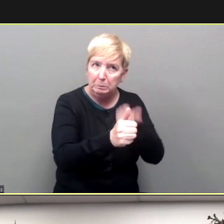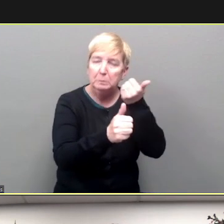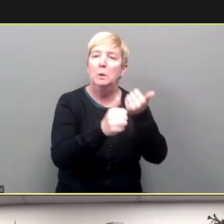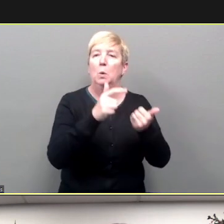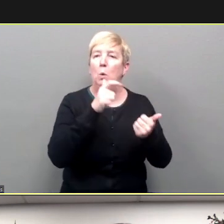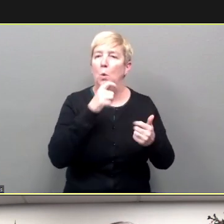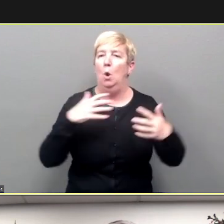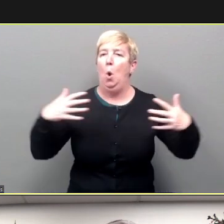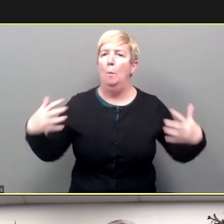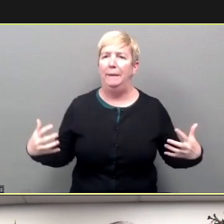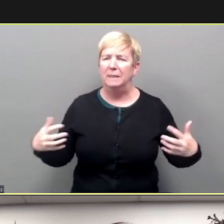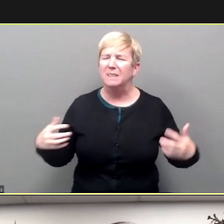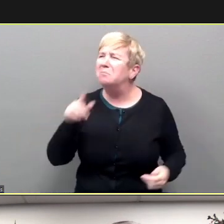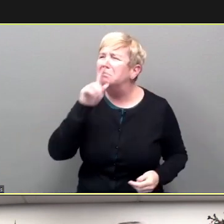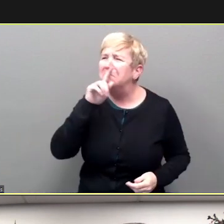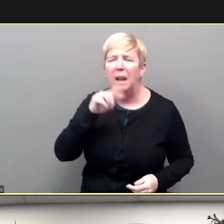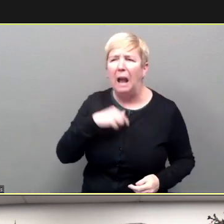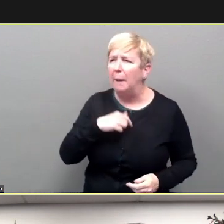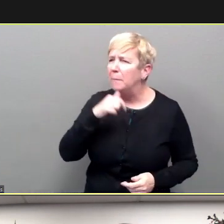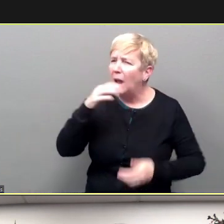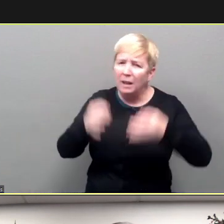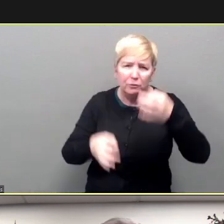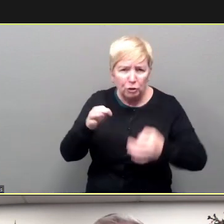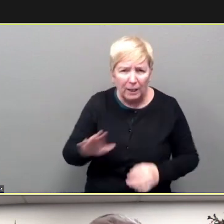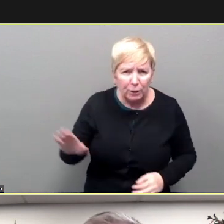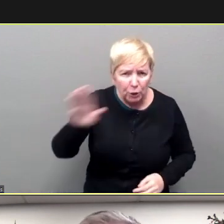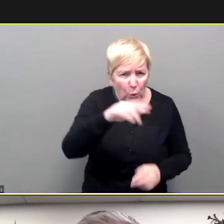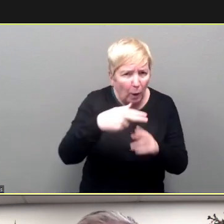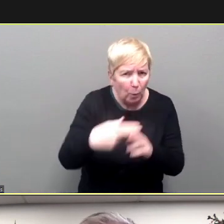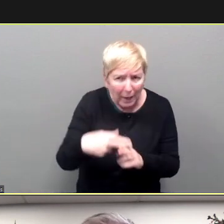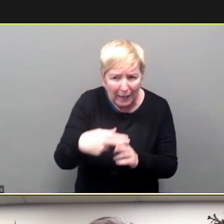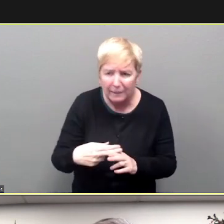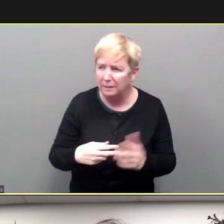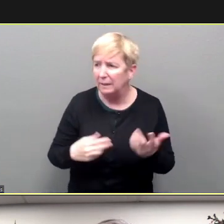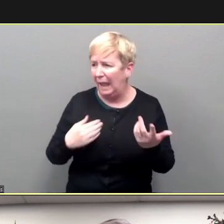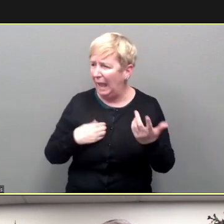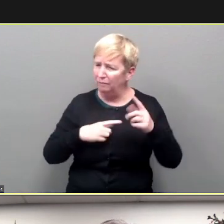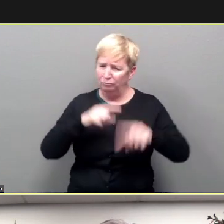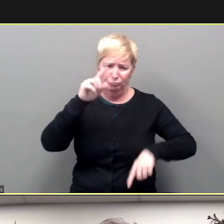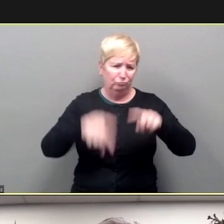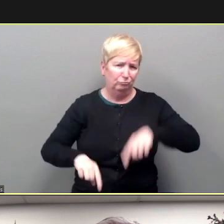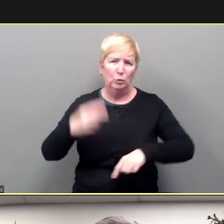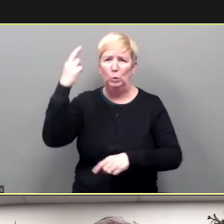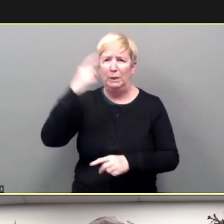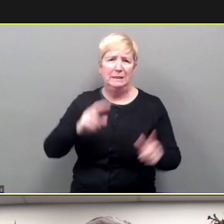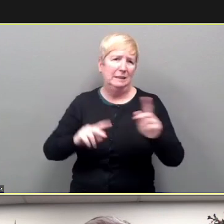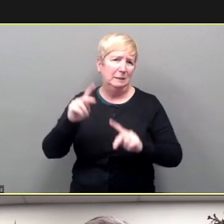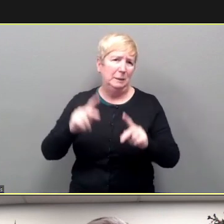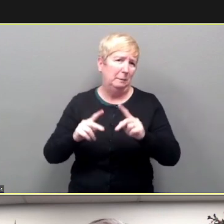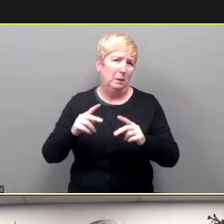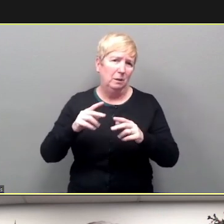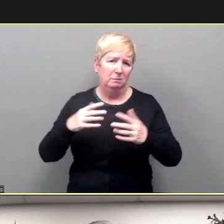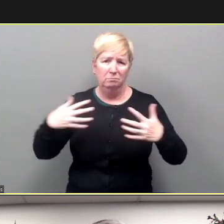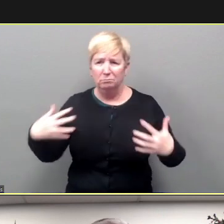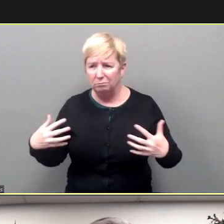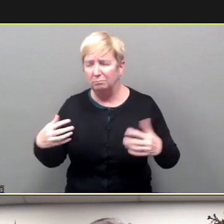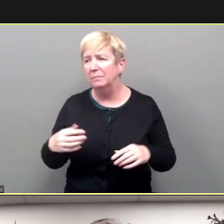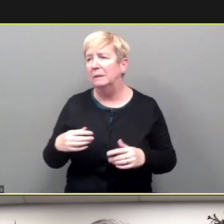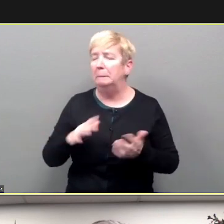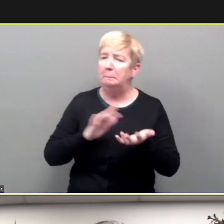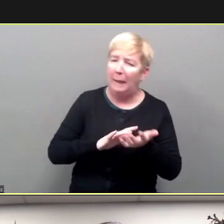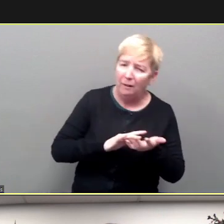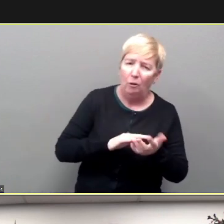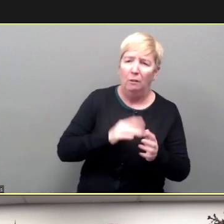no judging here about people's weight. There's lots of reasons why people are overweight, medical, psychological, and